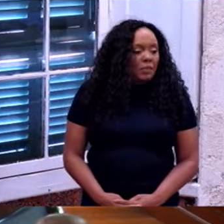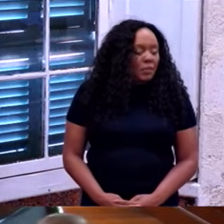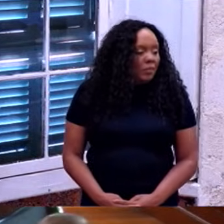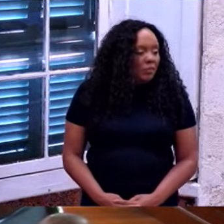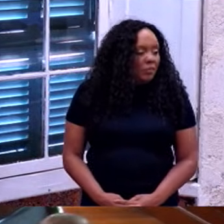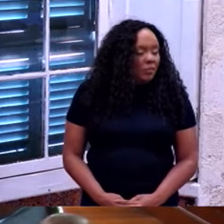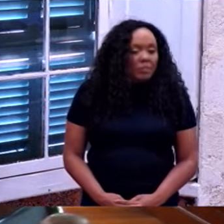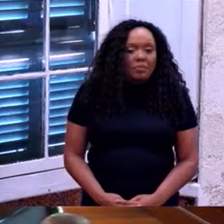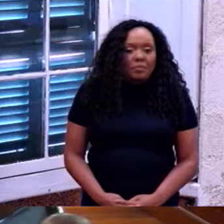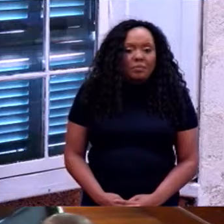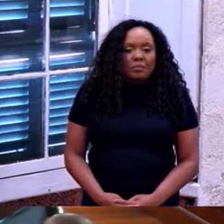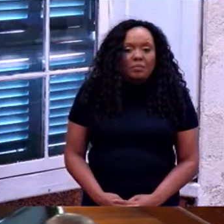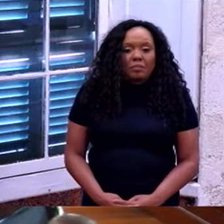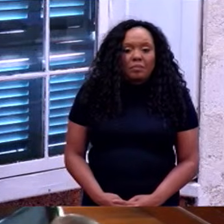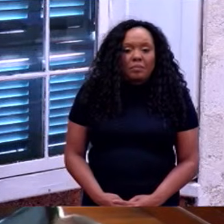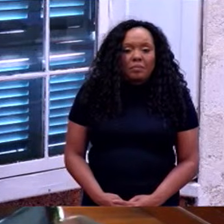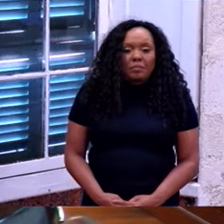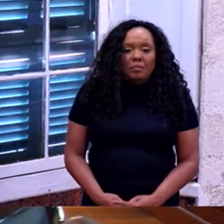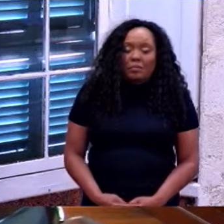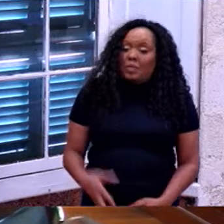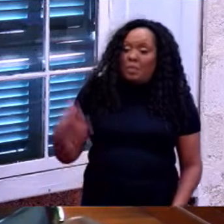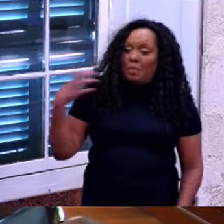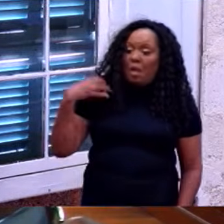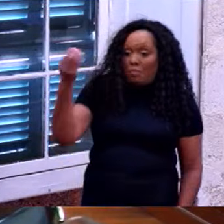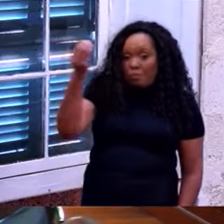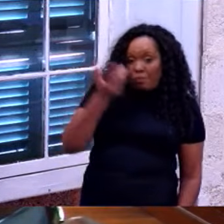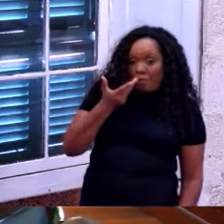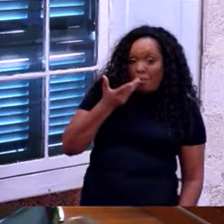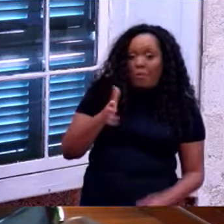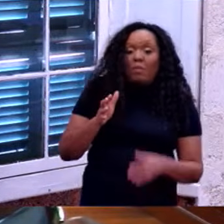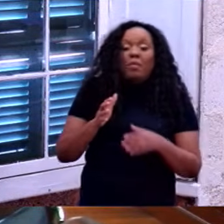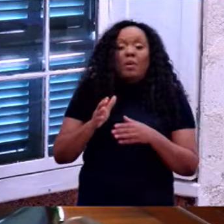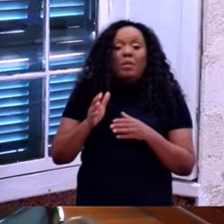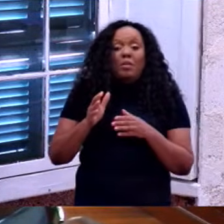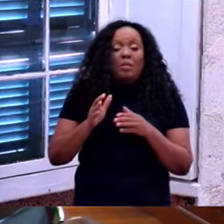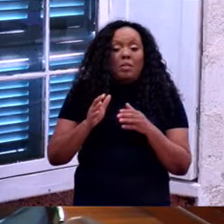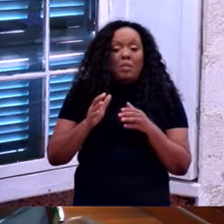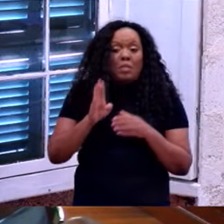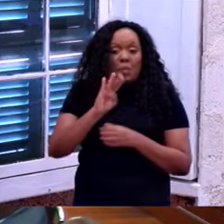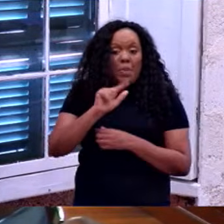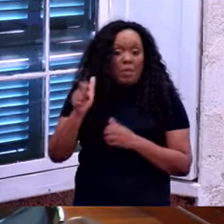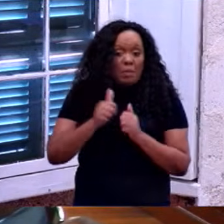The chairman has reported the passing of one bill in committee. Senator Cummins.